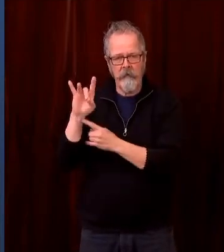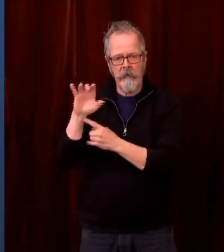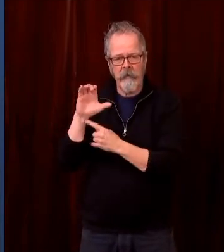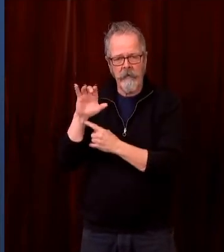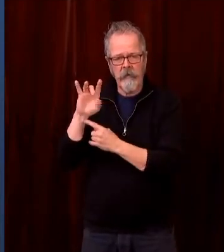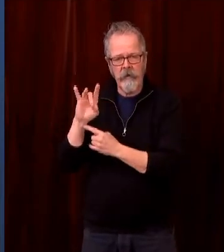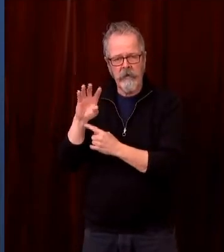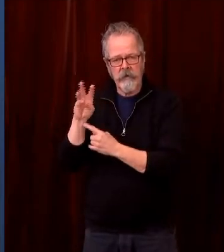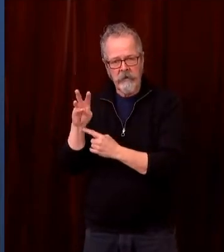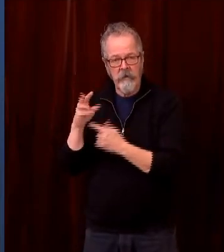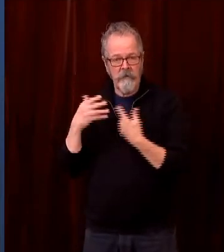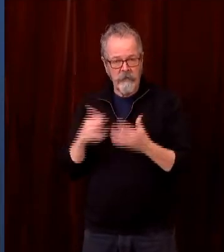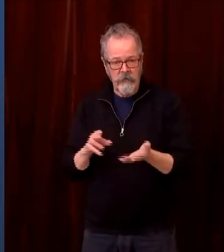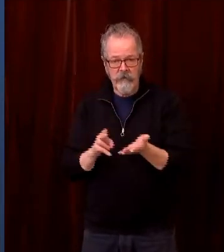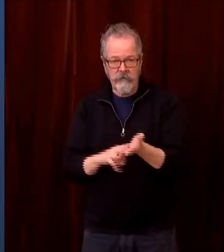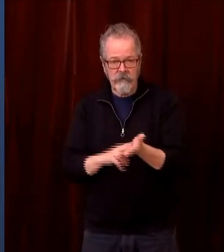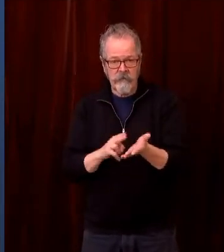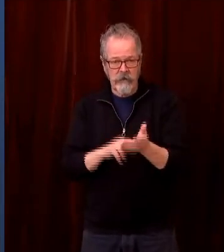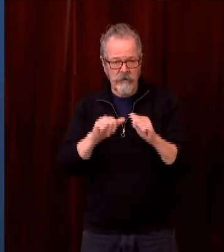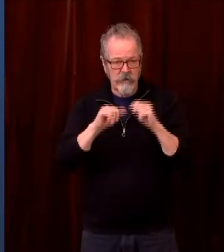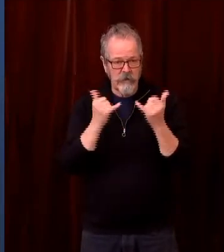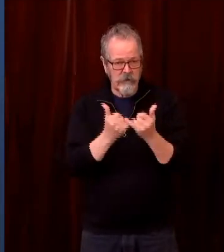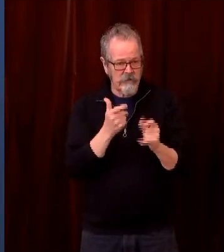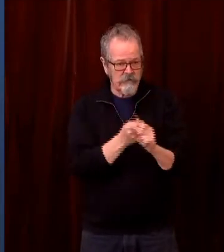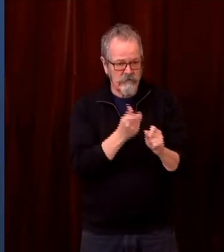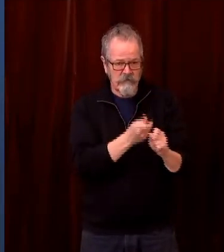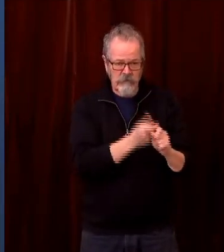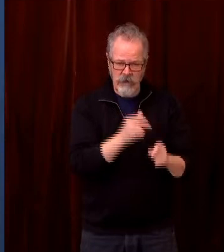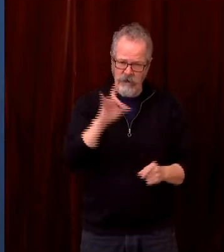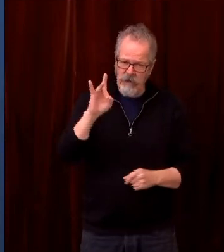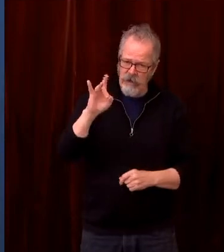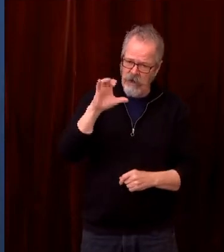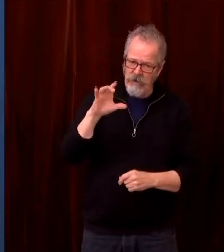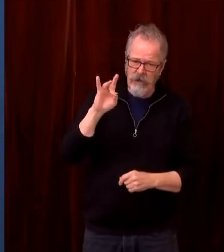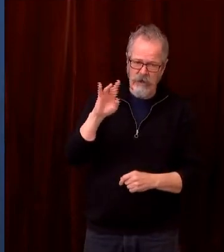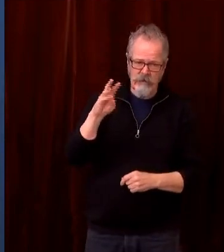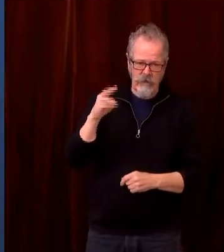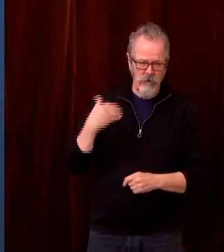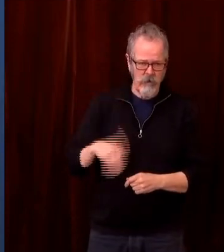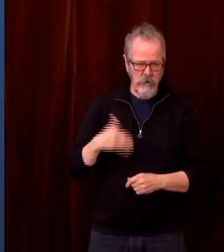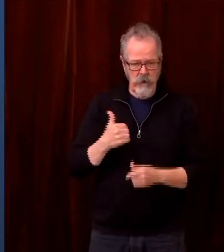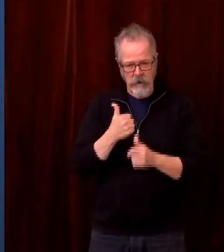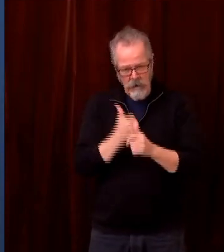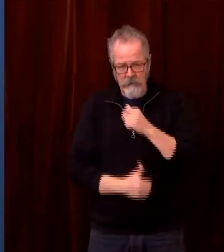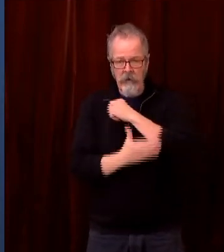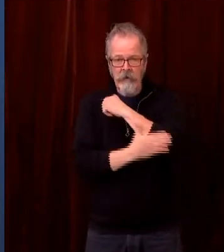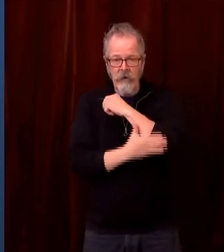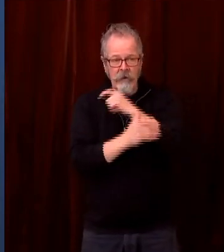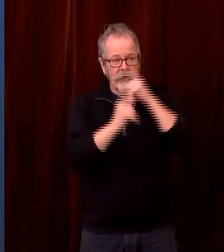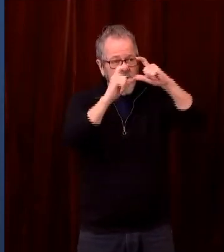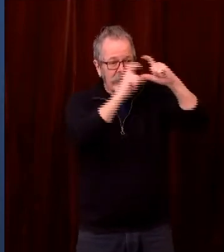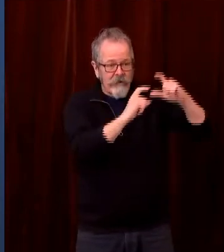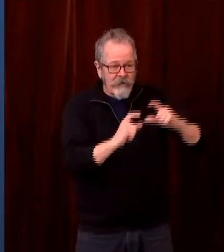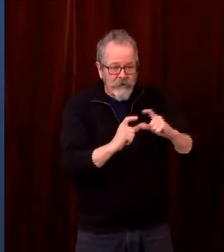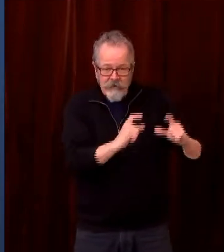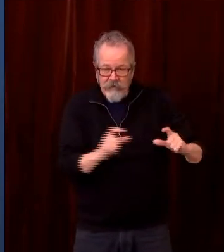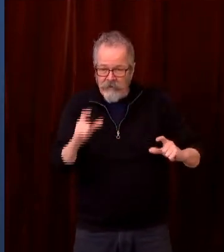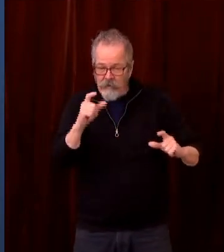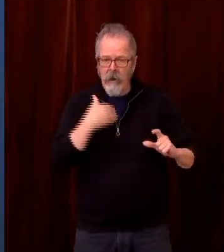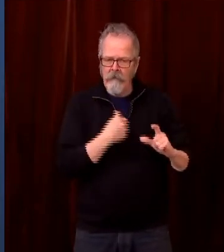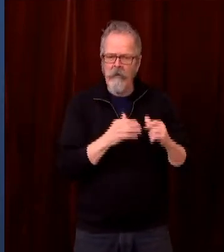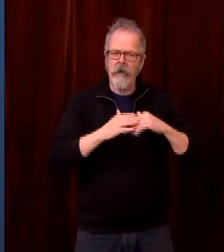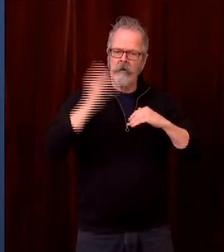finding vaccine, this is the great search for all of us in the state of Washington. And we know that this